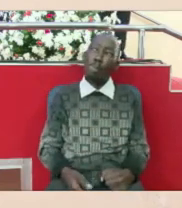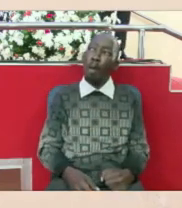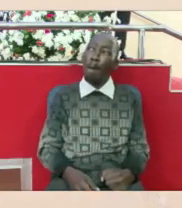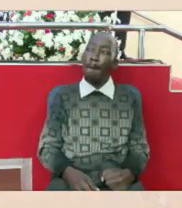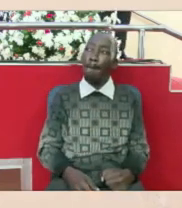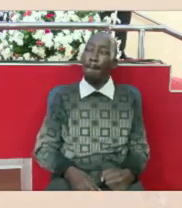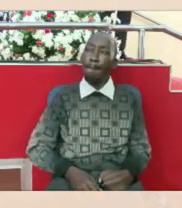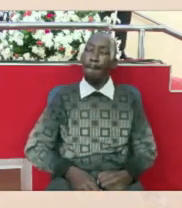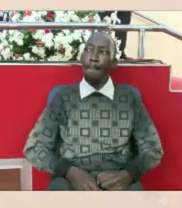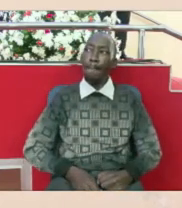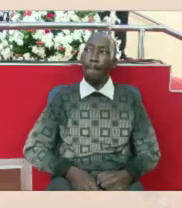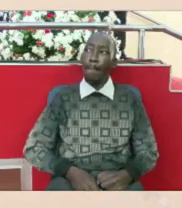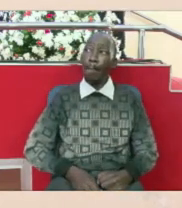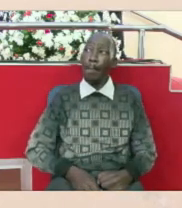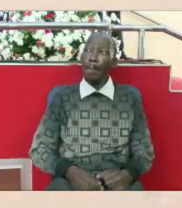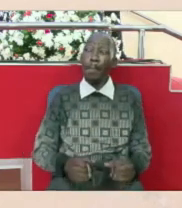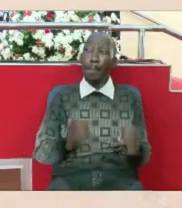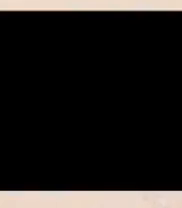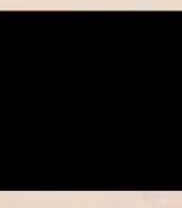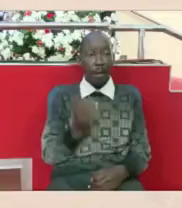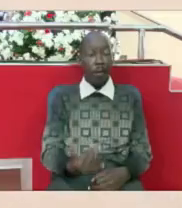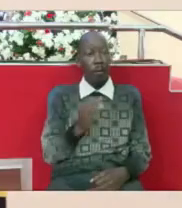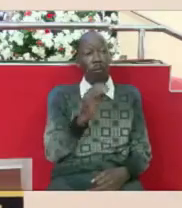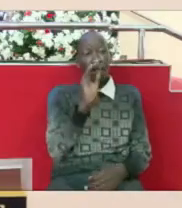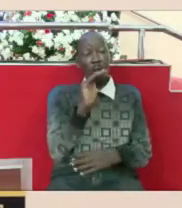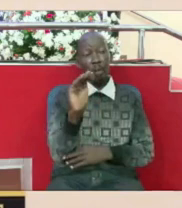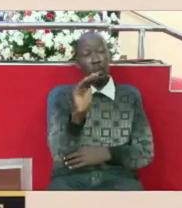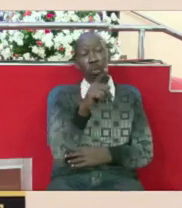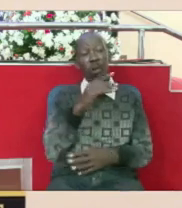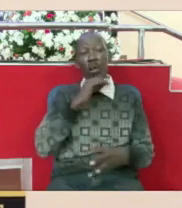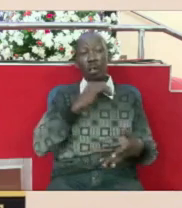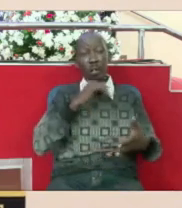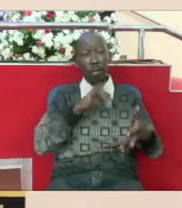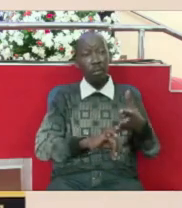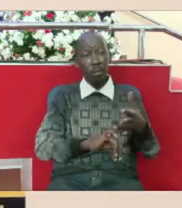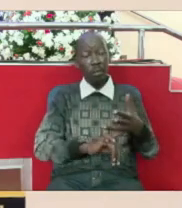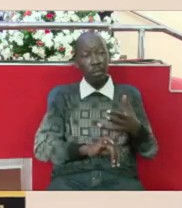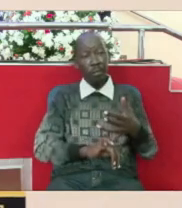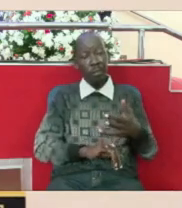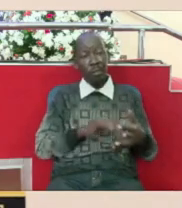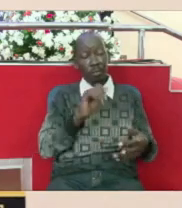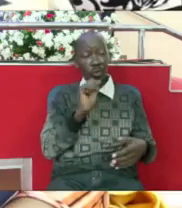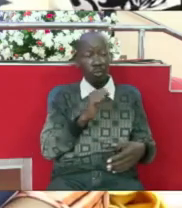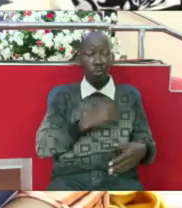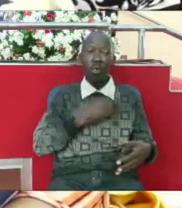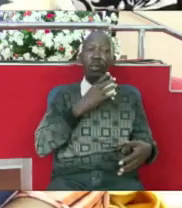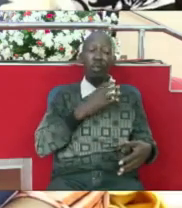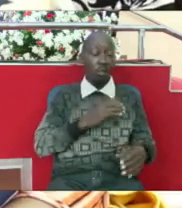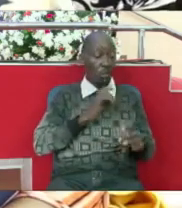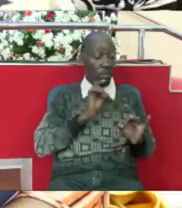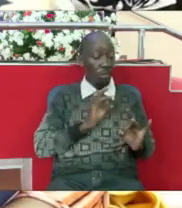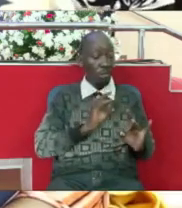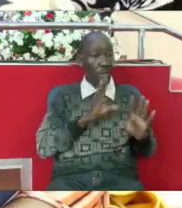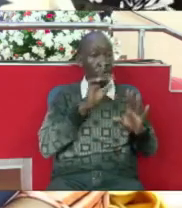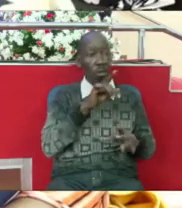Now, if you're asking to get rid of your husband, Kama unauliza ukaweze kumtupilia